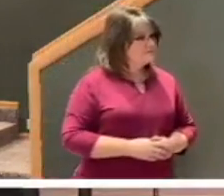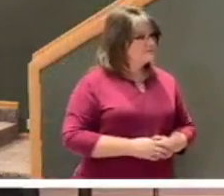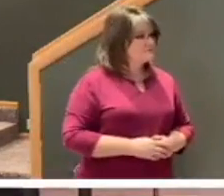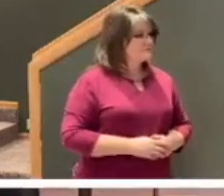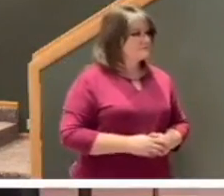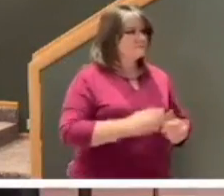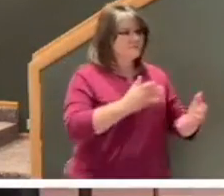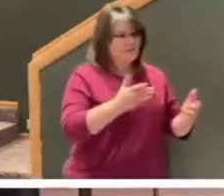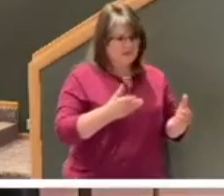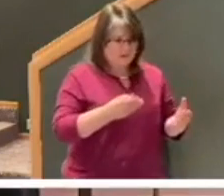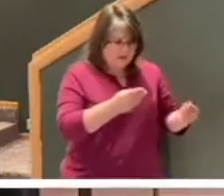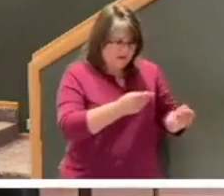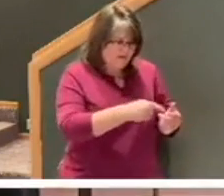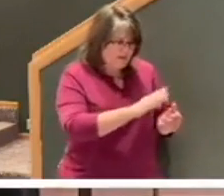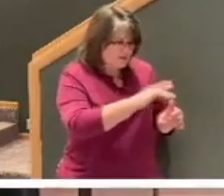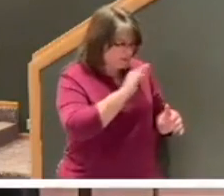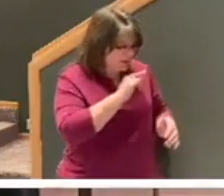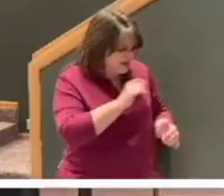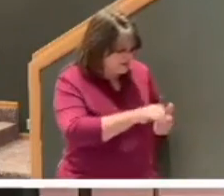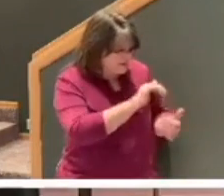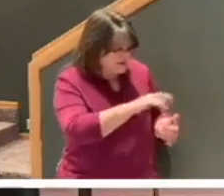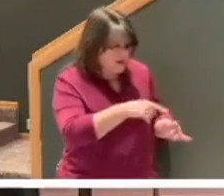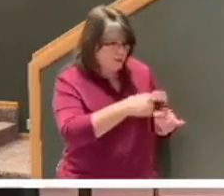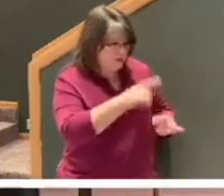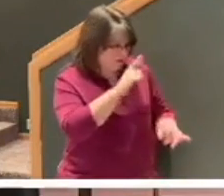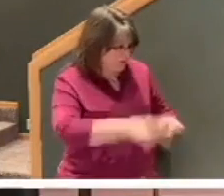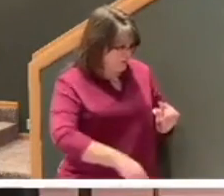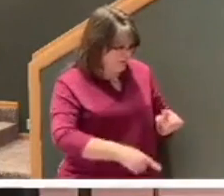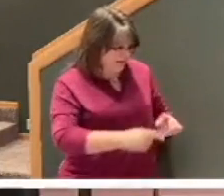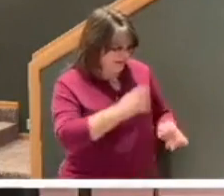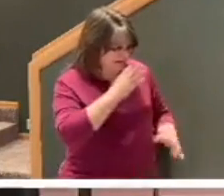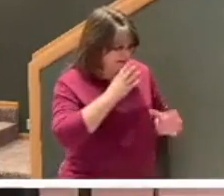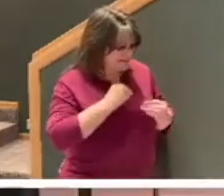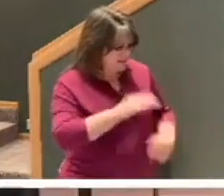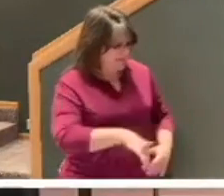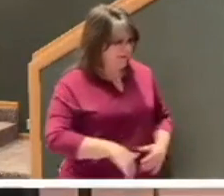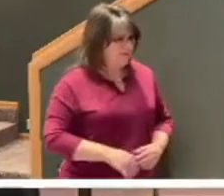And you want to give that to your kids when you can't even stand it?